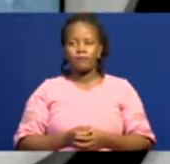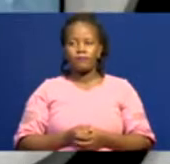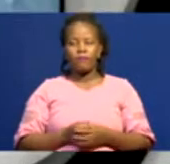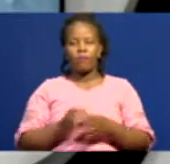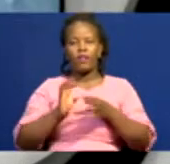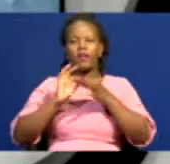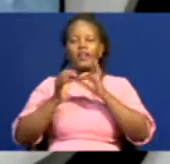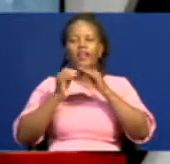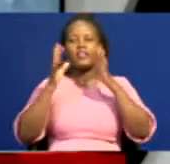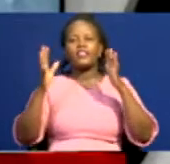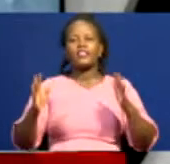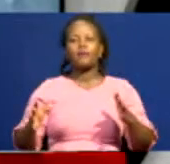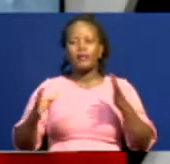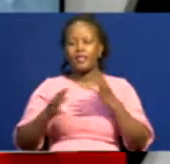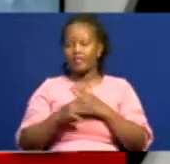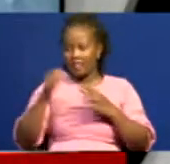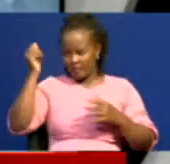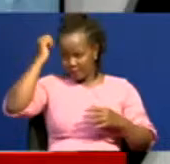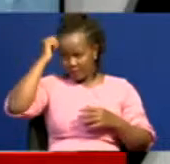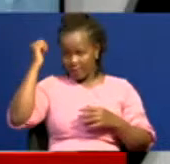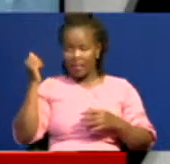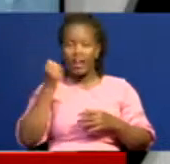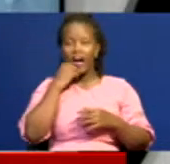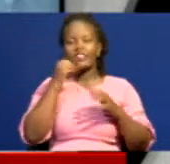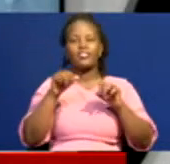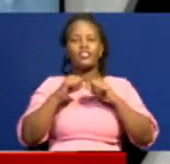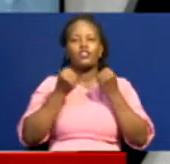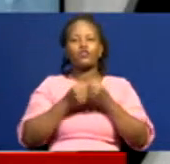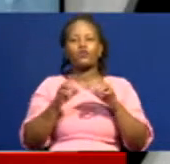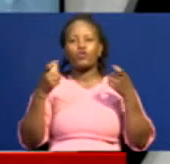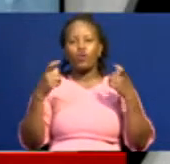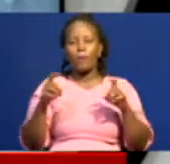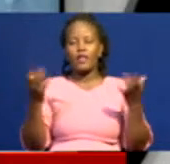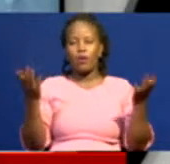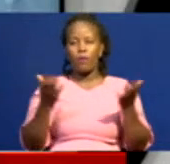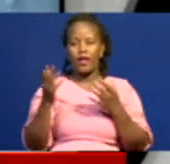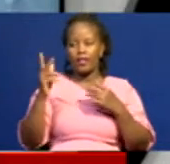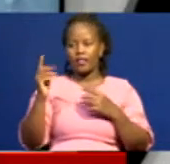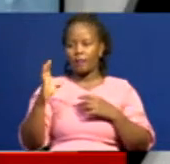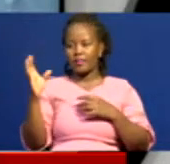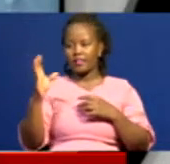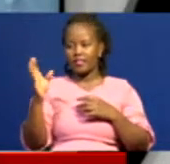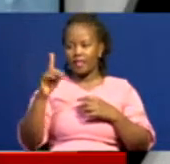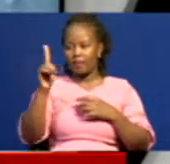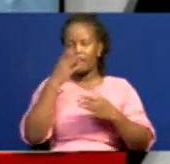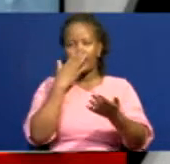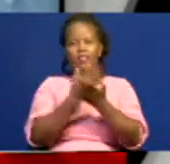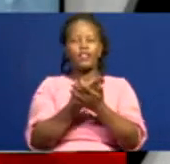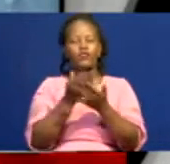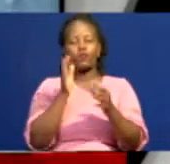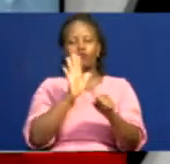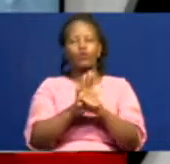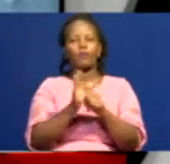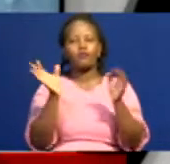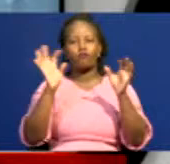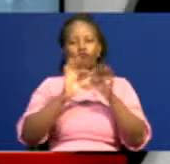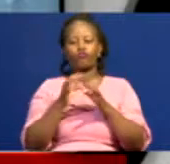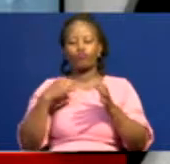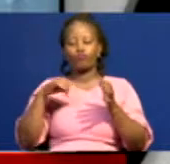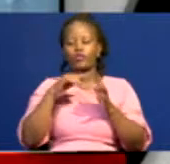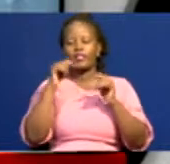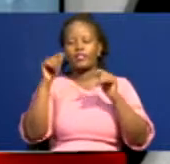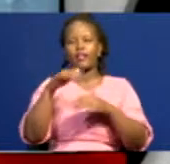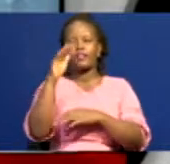Anne Wangish is in charge of our sign language docket, our socials at KBC Channel 1. Many thanks once again indeed for joining us. Let us begin this